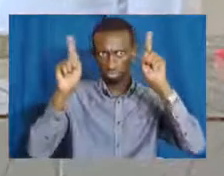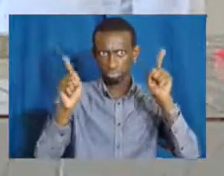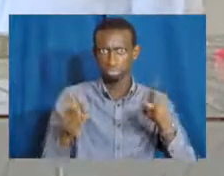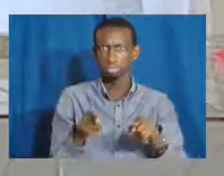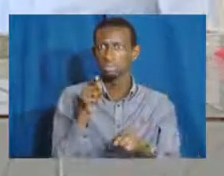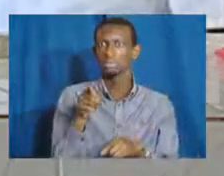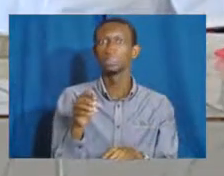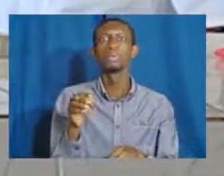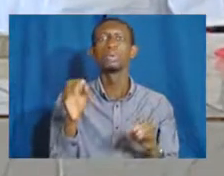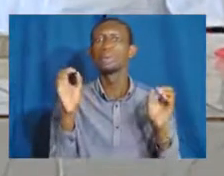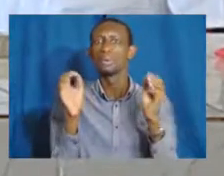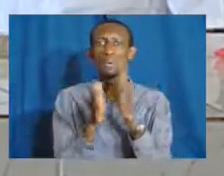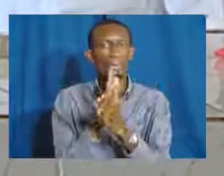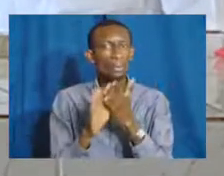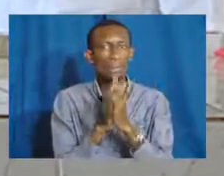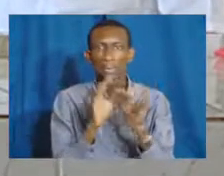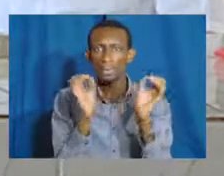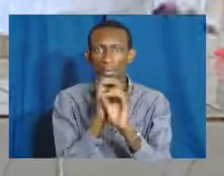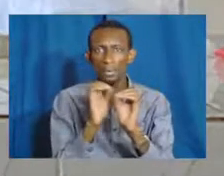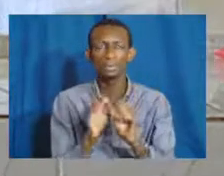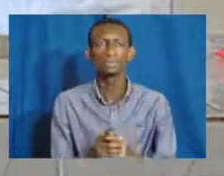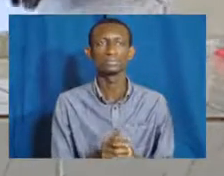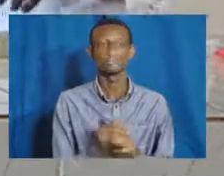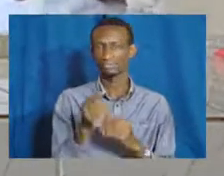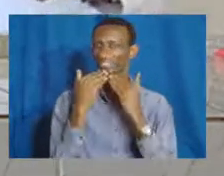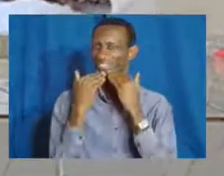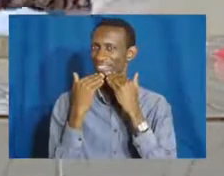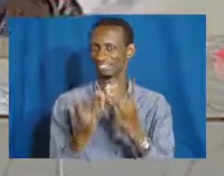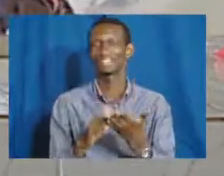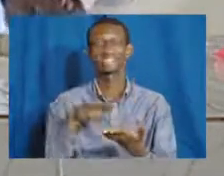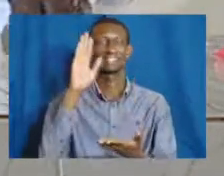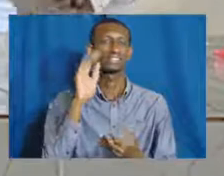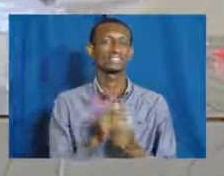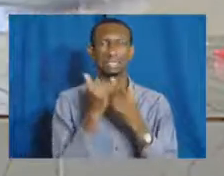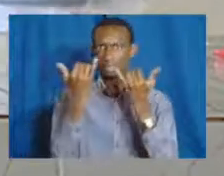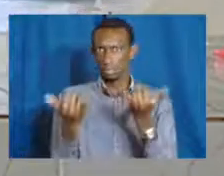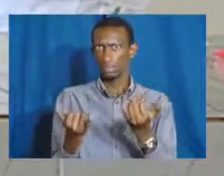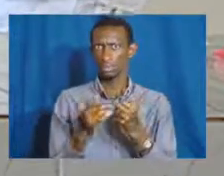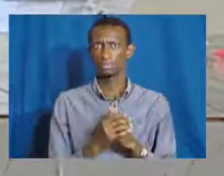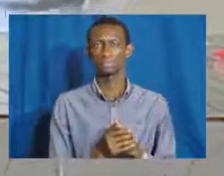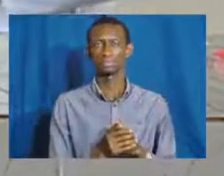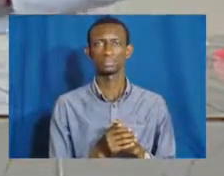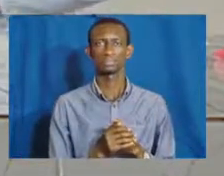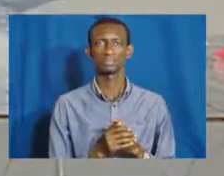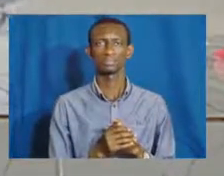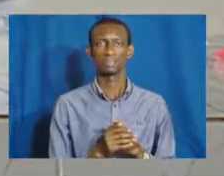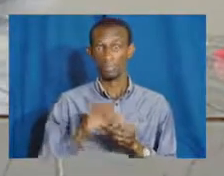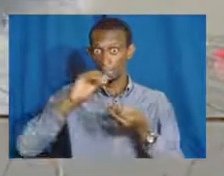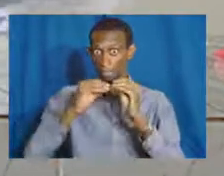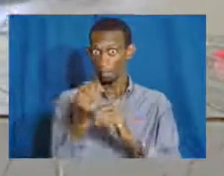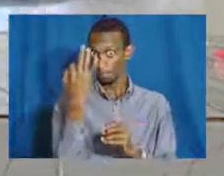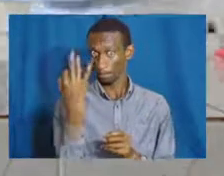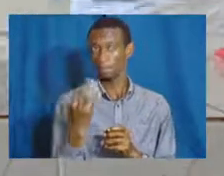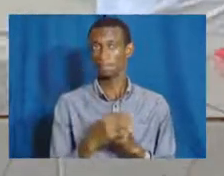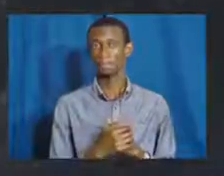Nothing inside. Empty set. Are we together? Thank you very much. Now, number 3,